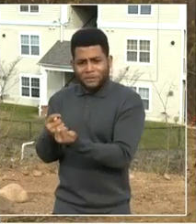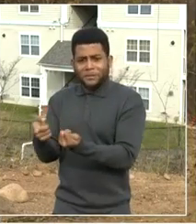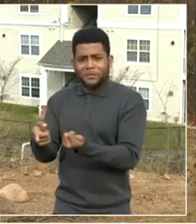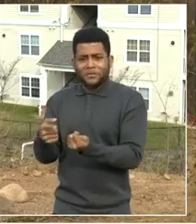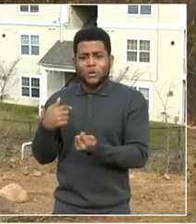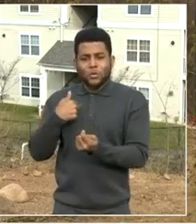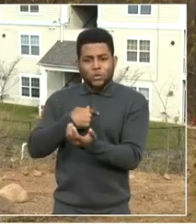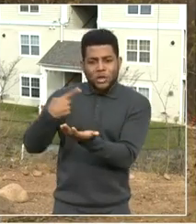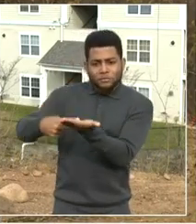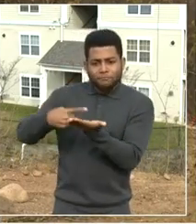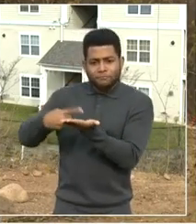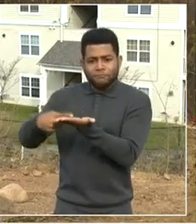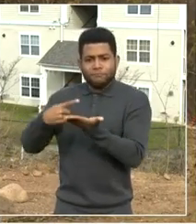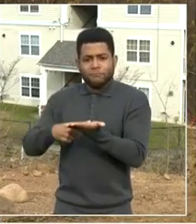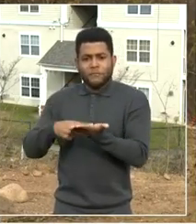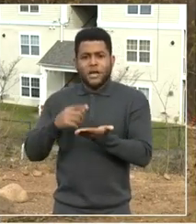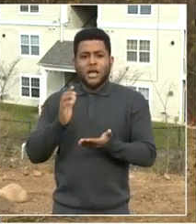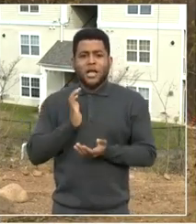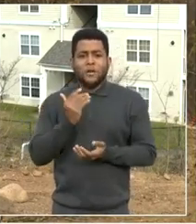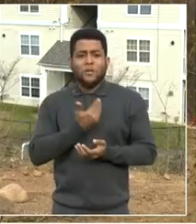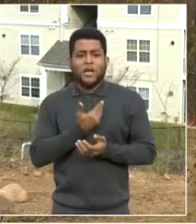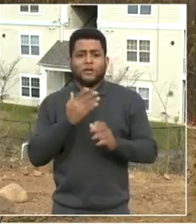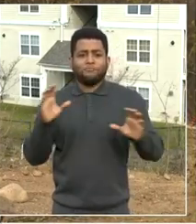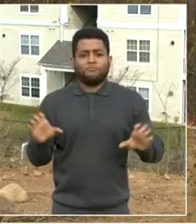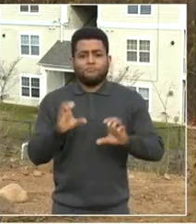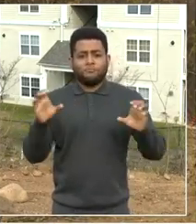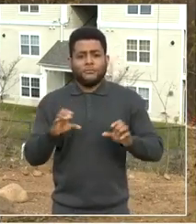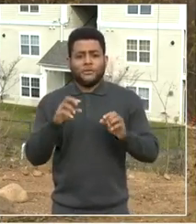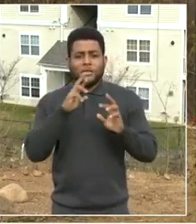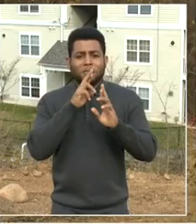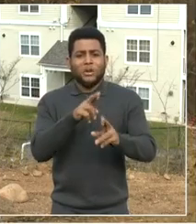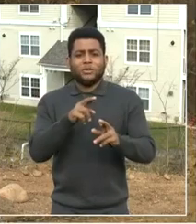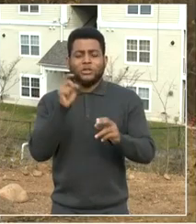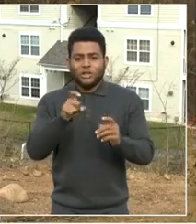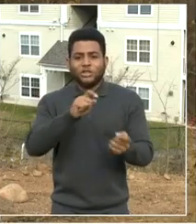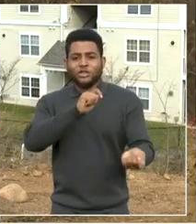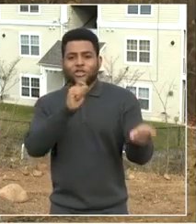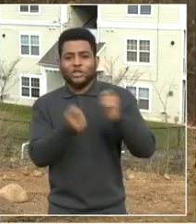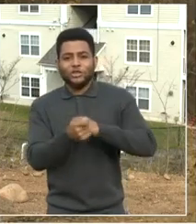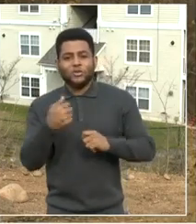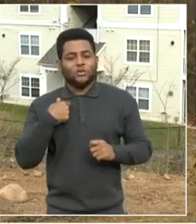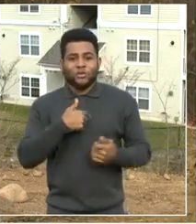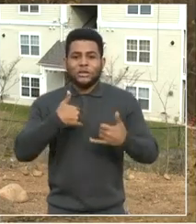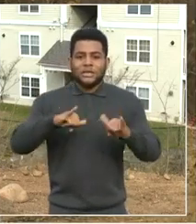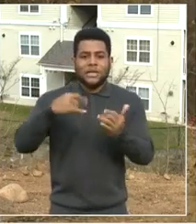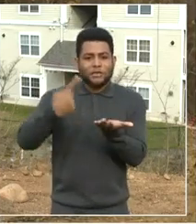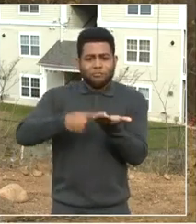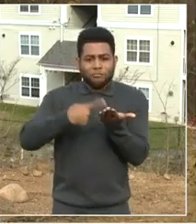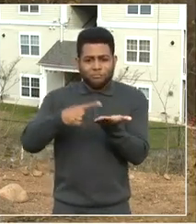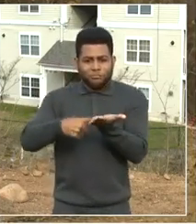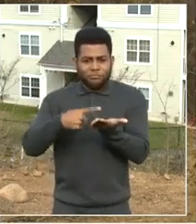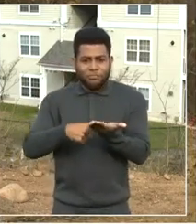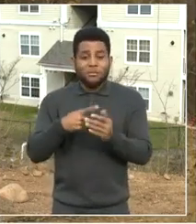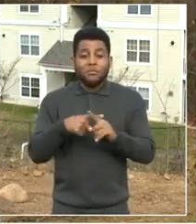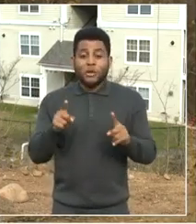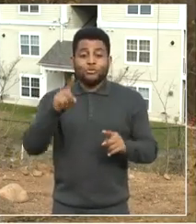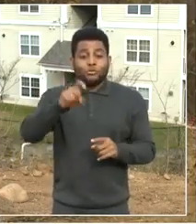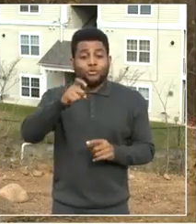in our response. But no one should be surprised that in the winter months, cases go